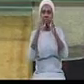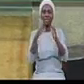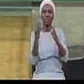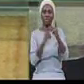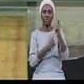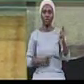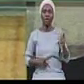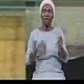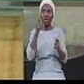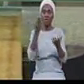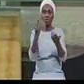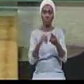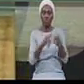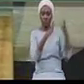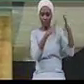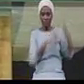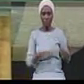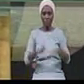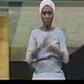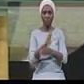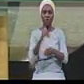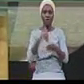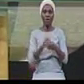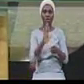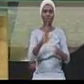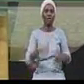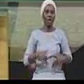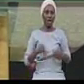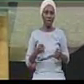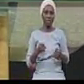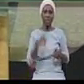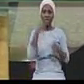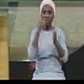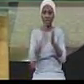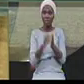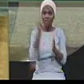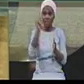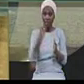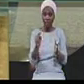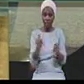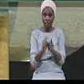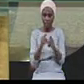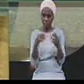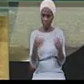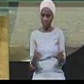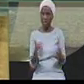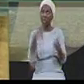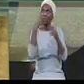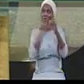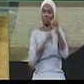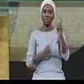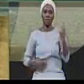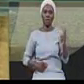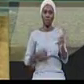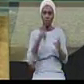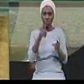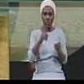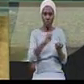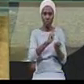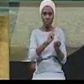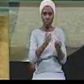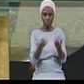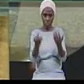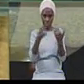in your life. It says, therefore, also now, says the Lord, turn ye even to me with all